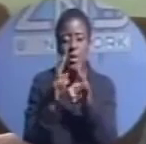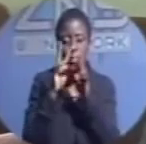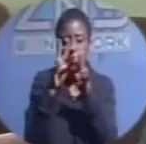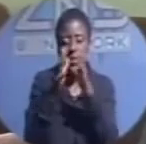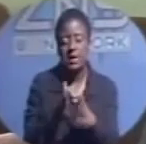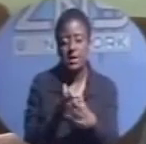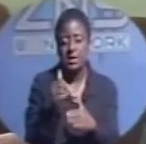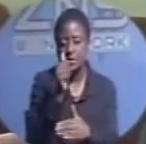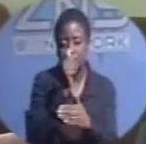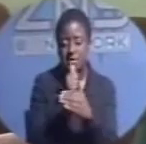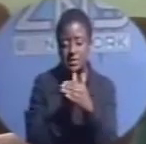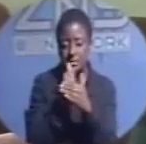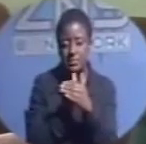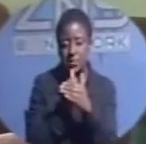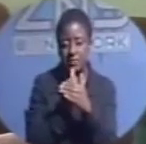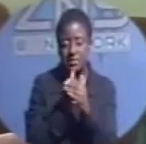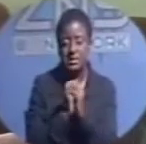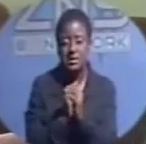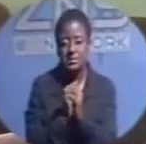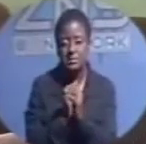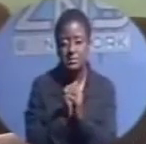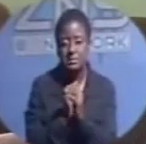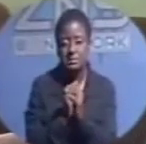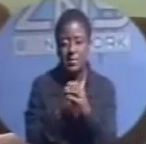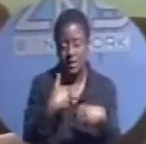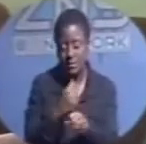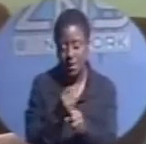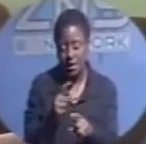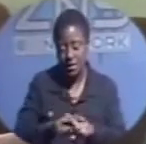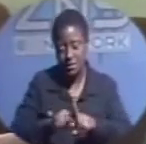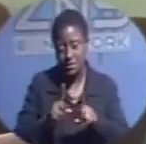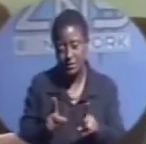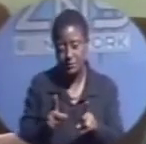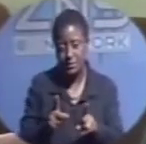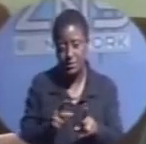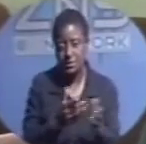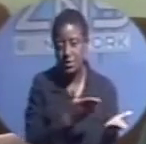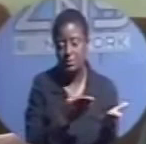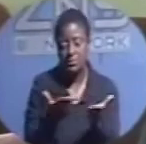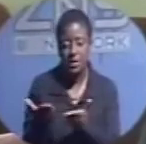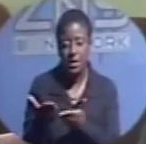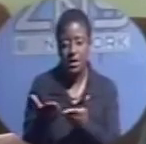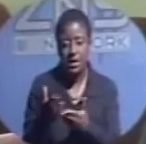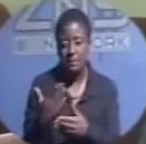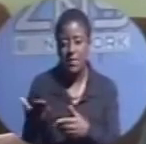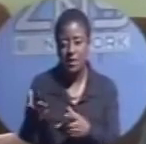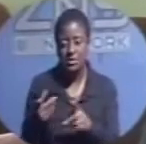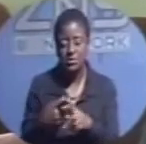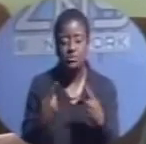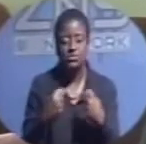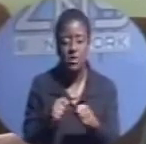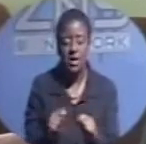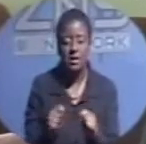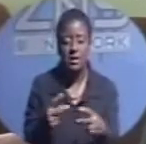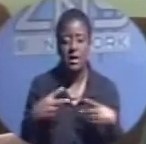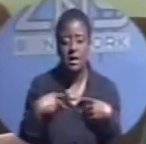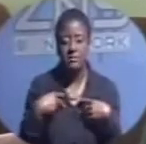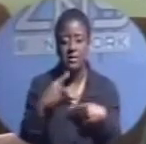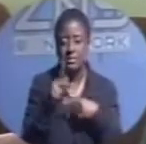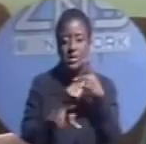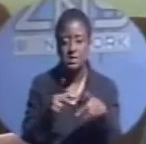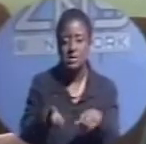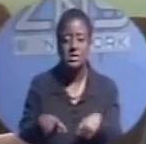has made a significant difference in the ability for us to bring matters onto trial and to have witnesses give evidence